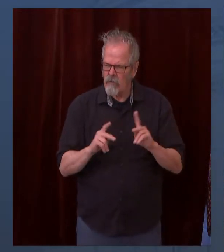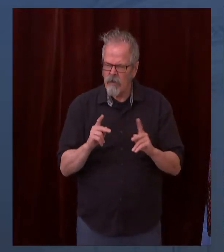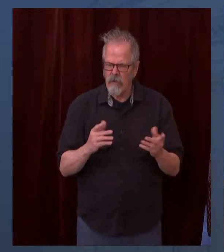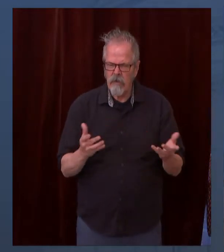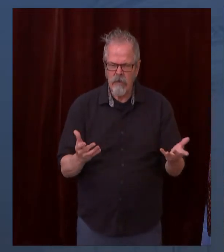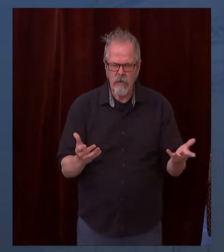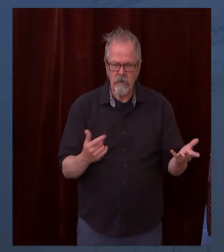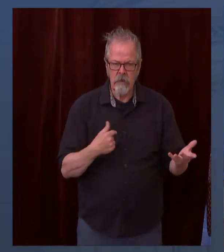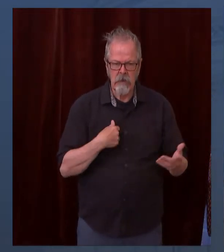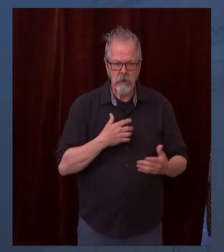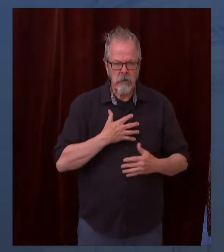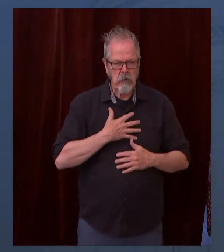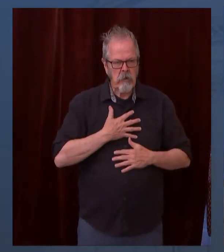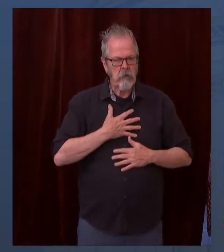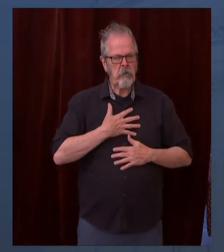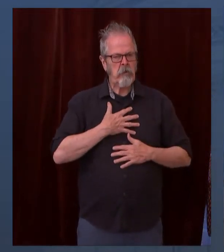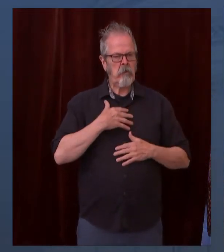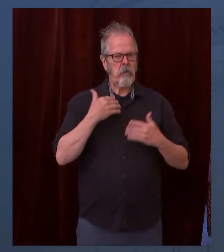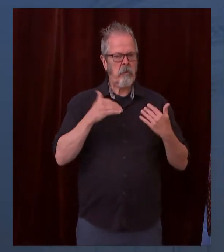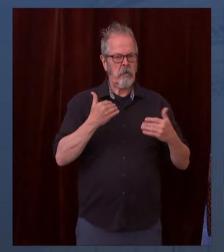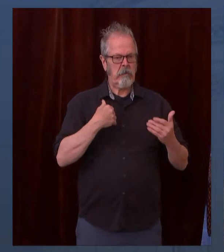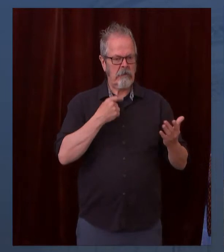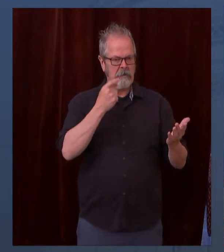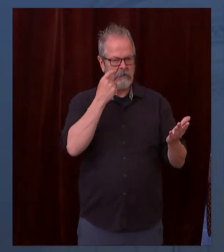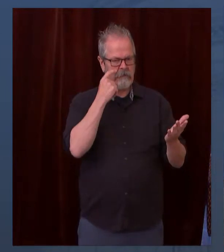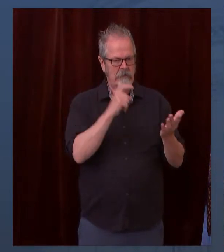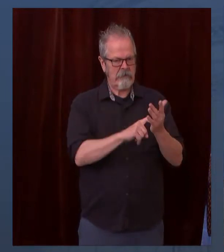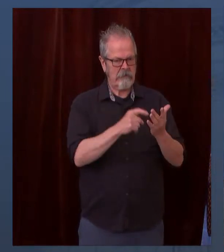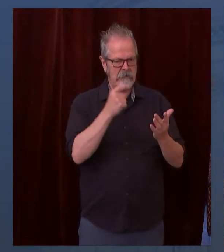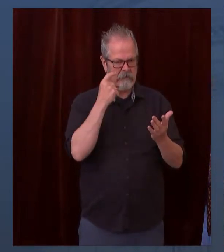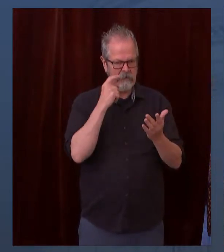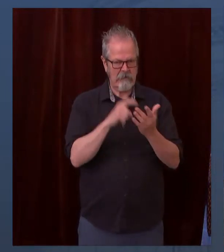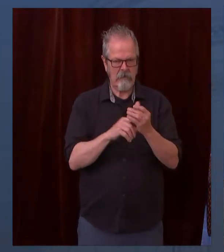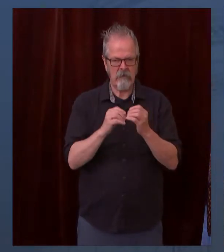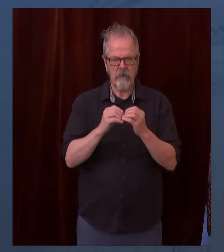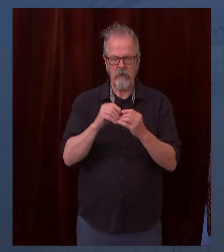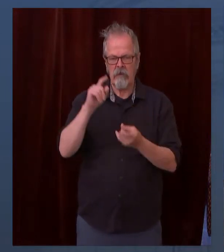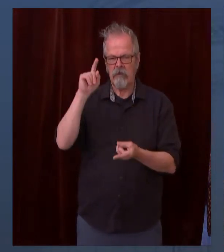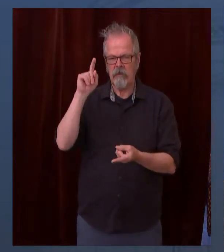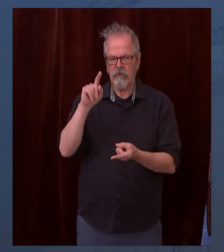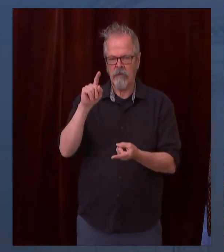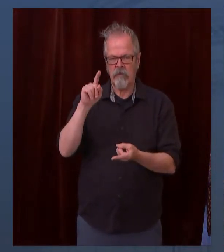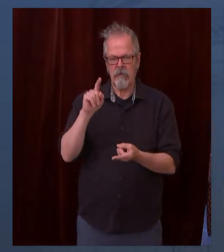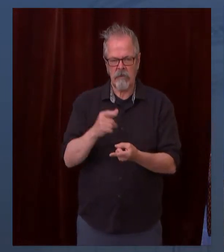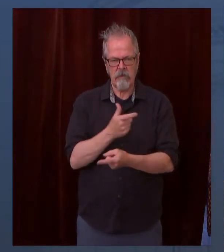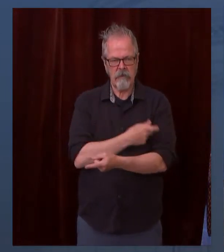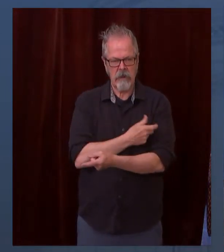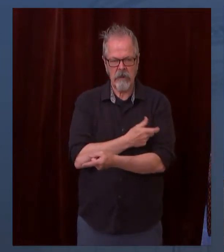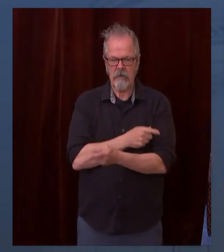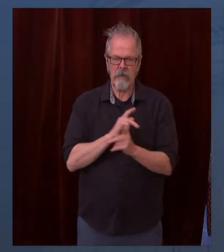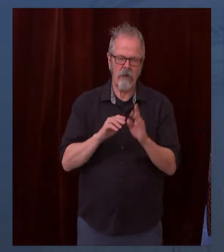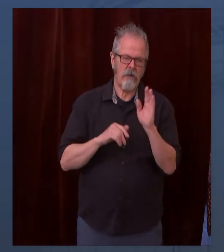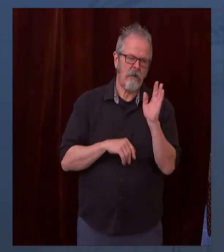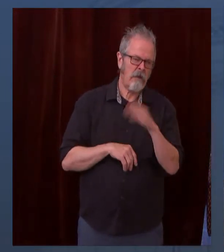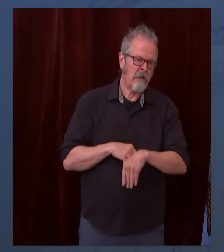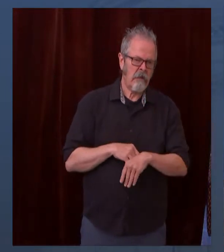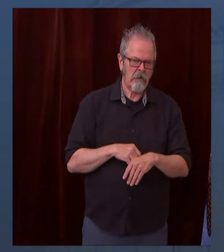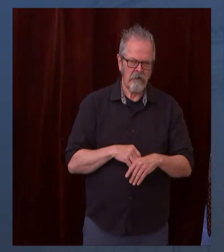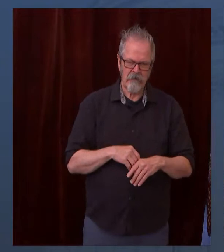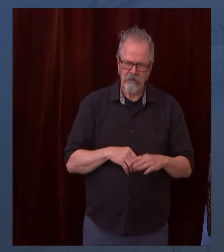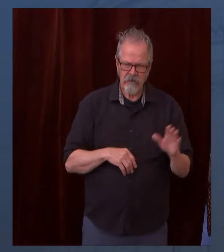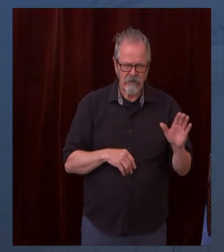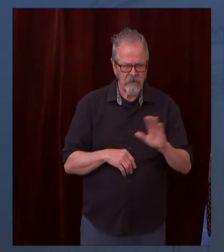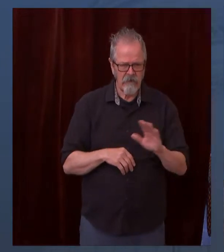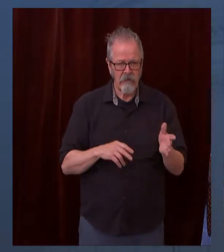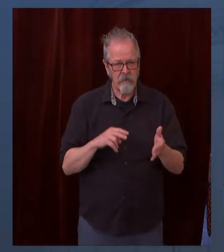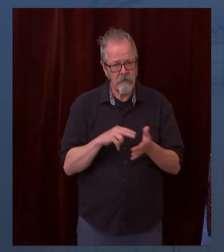seen a slowdown in uptake. And as a result, some counties are not ordering the vaccine because they